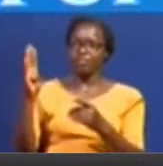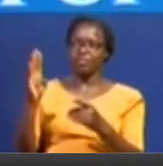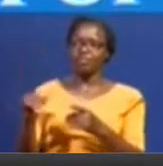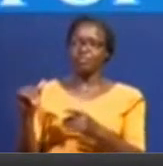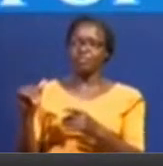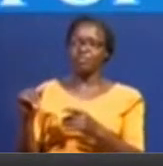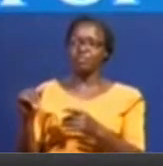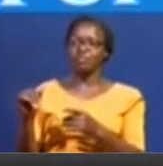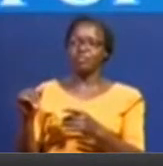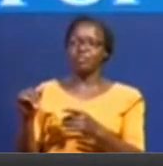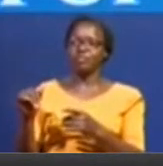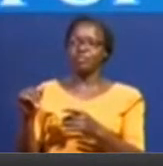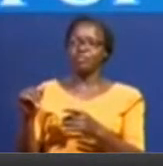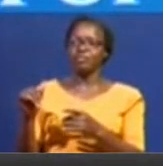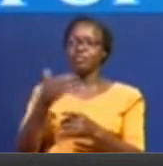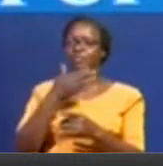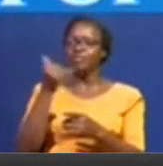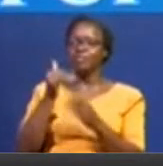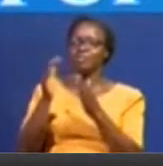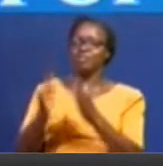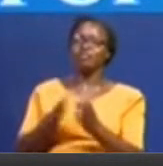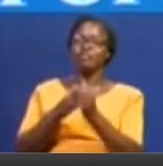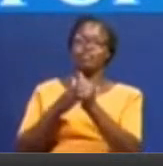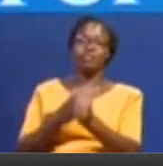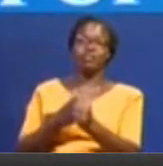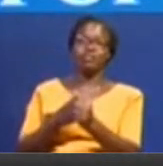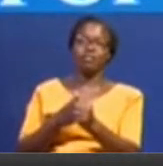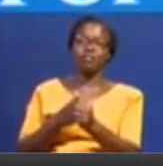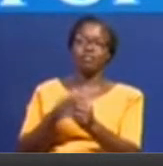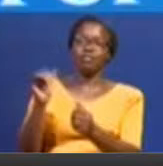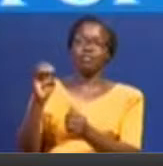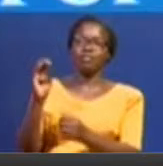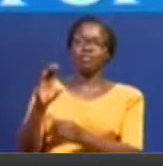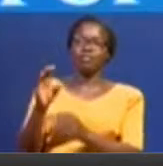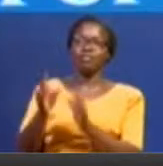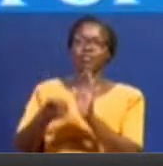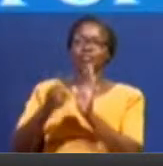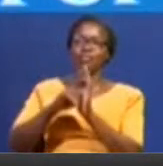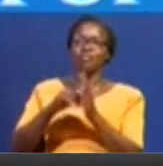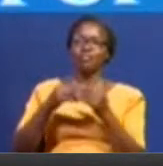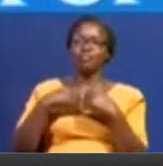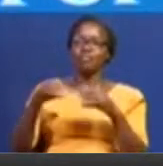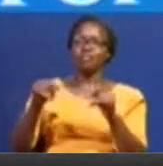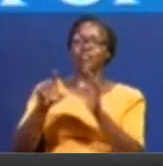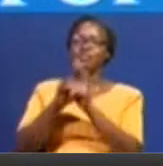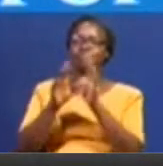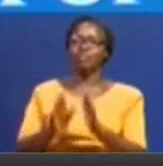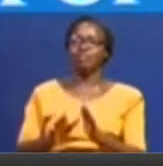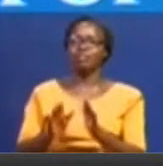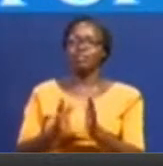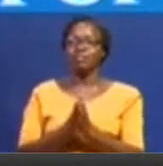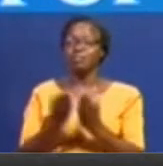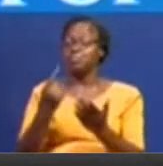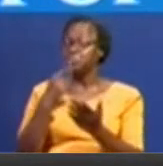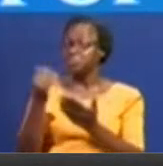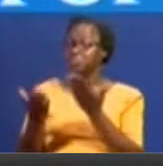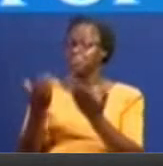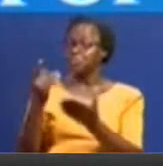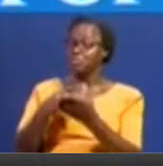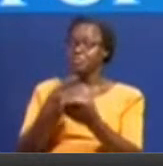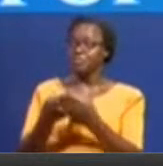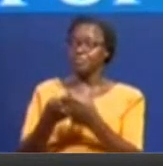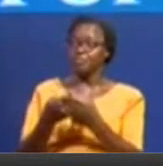panel that the best person to lead IEBC would require to have qualifications of a lawyer. So maybe then would